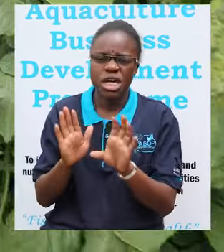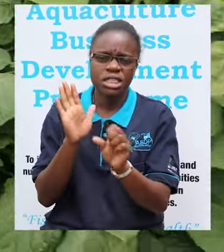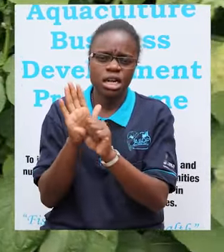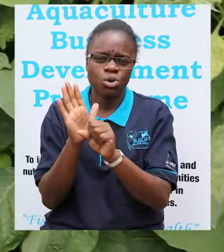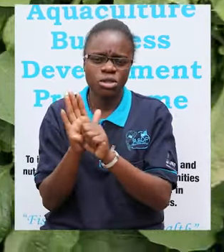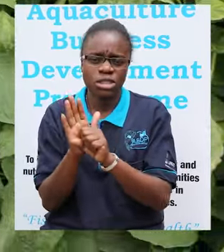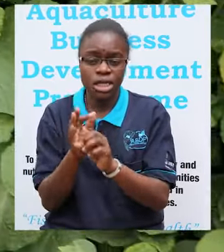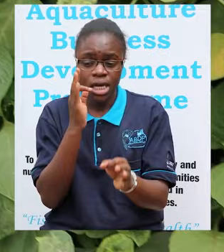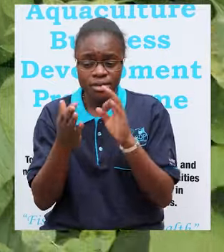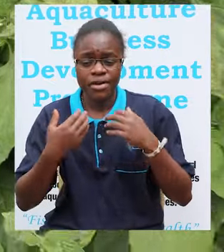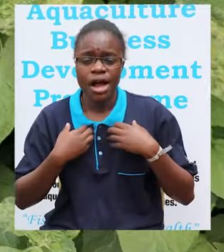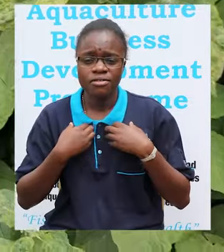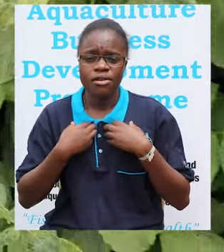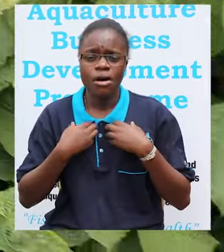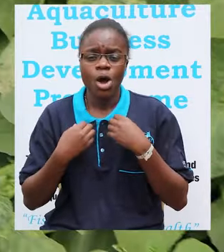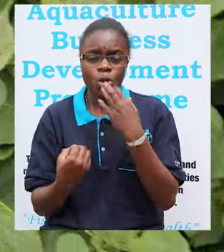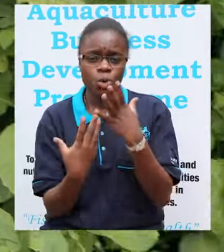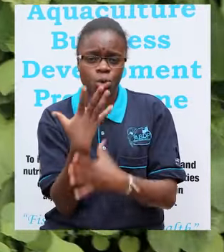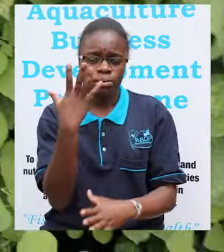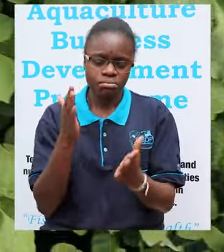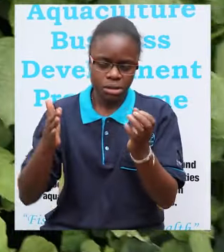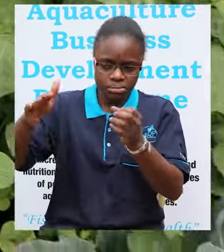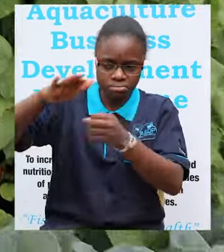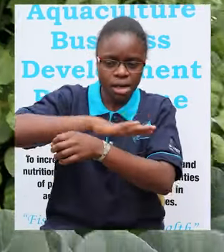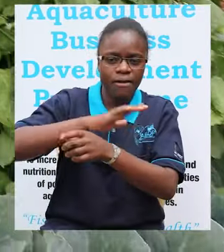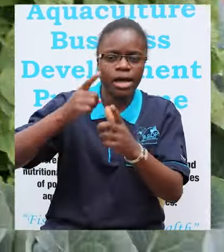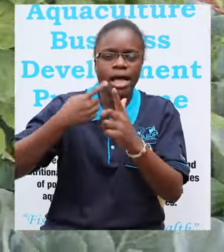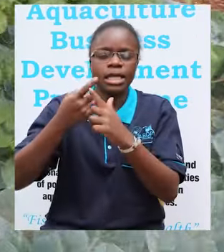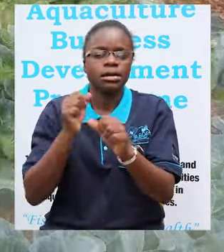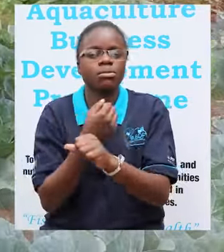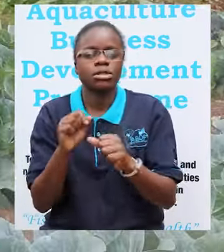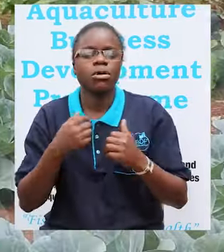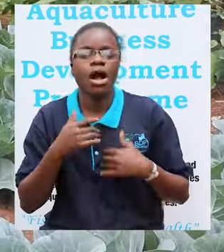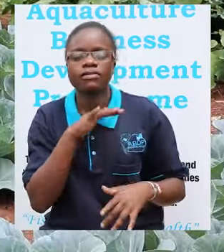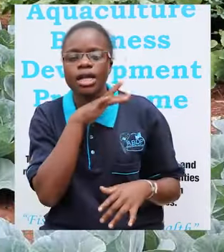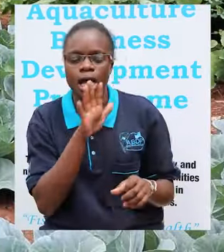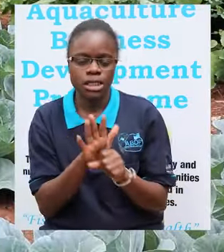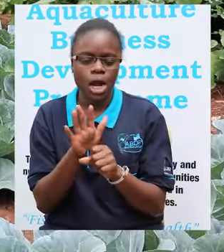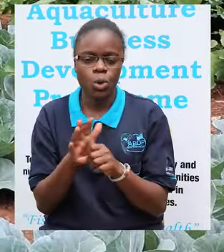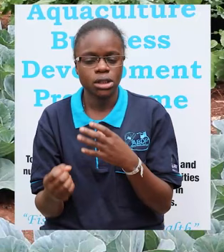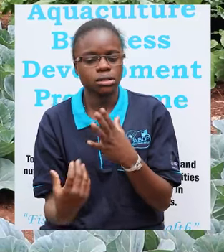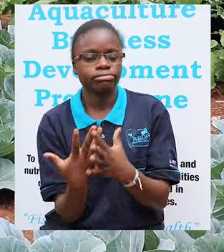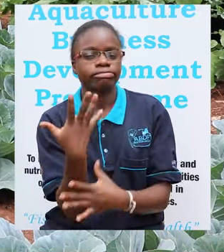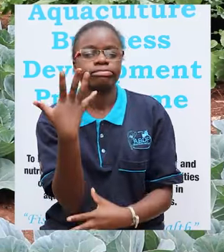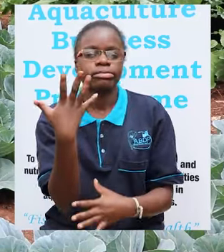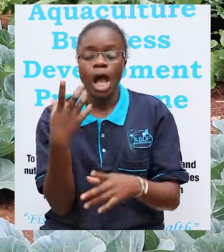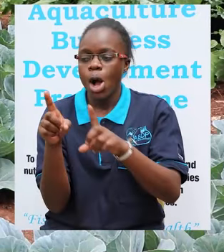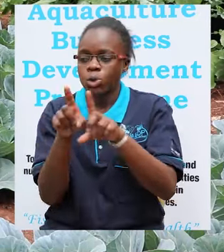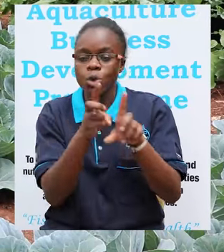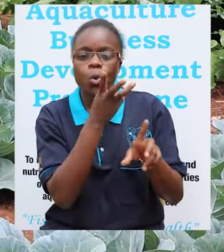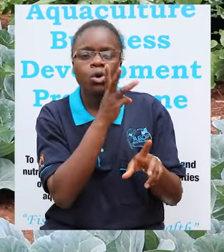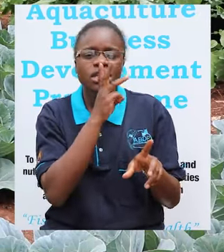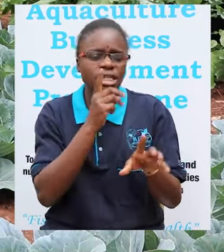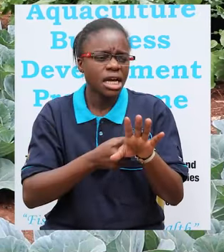the crops cover helps in weed control. And then in the multi-story garden, you will get that it's also water efficient. Because once you